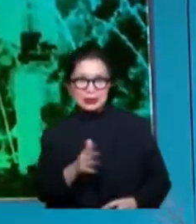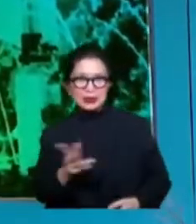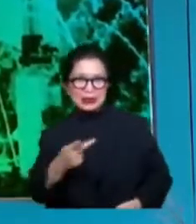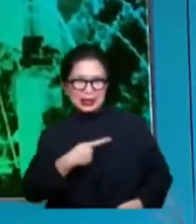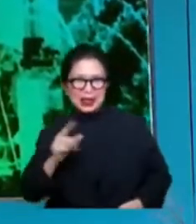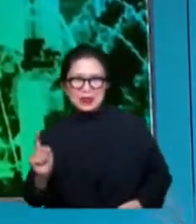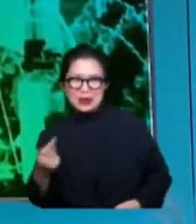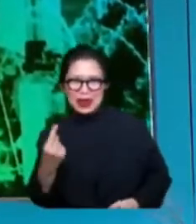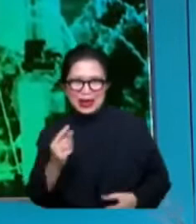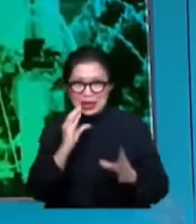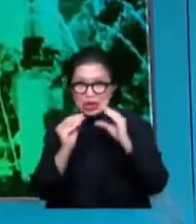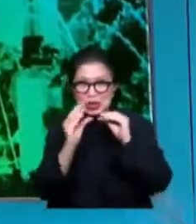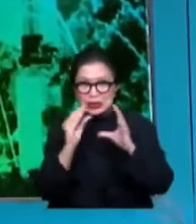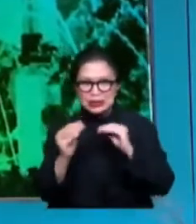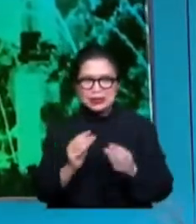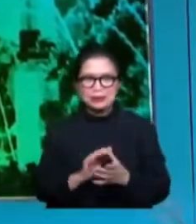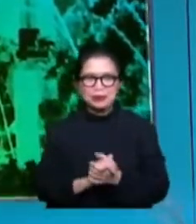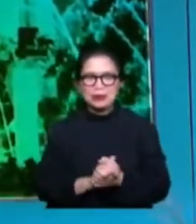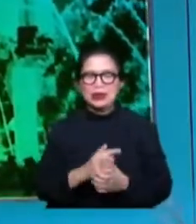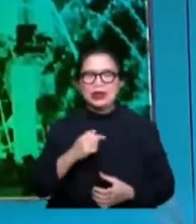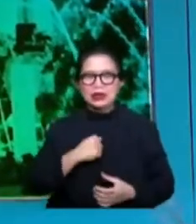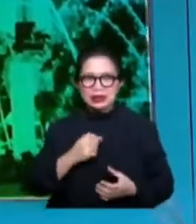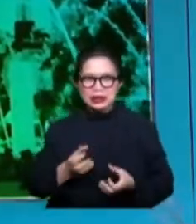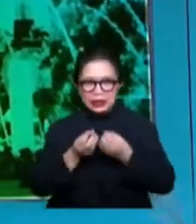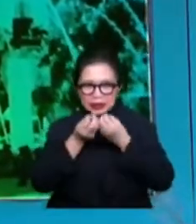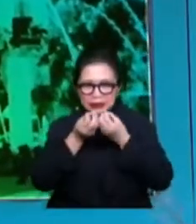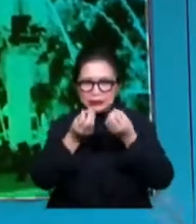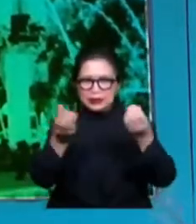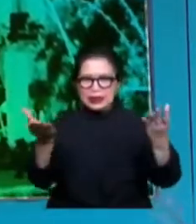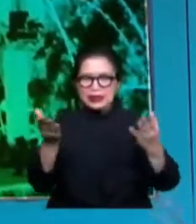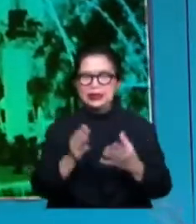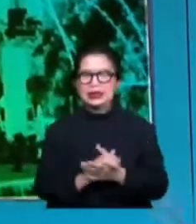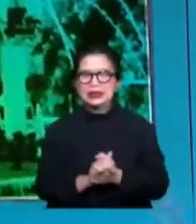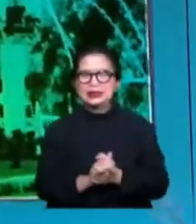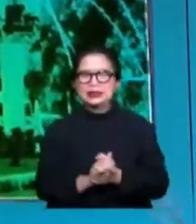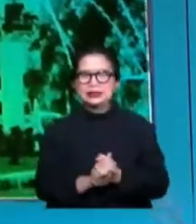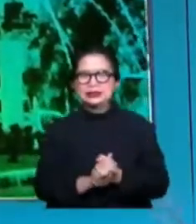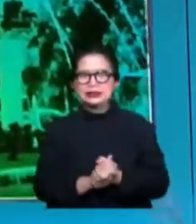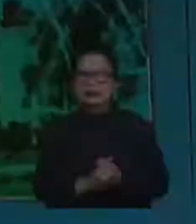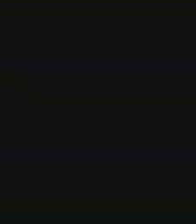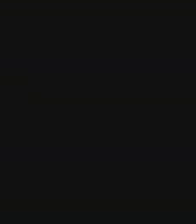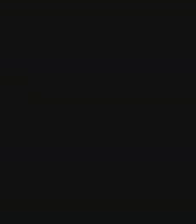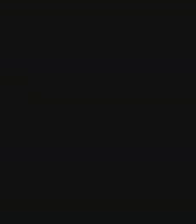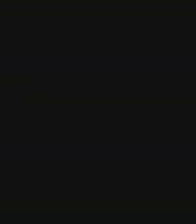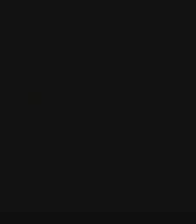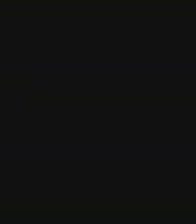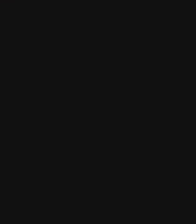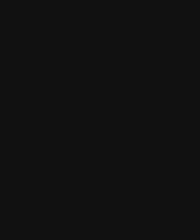to give you a little glimpse on building a healthier and more resilient city.